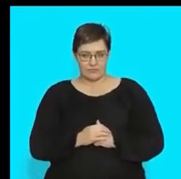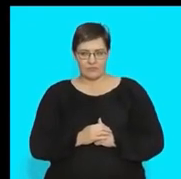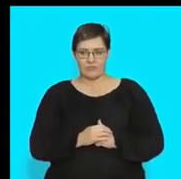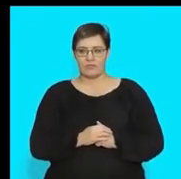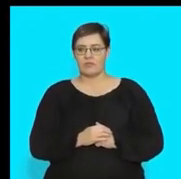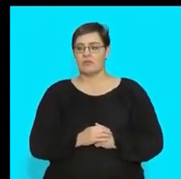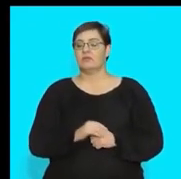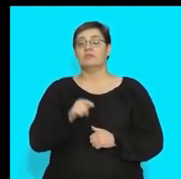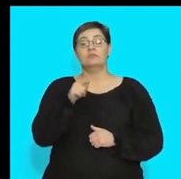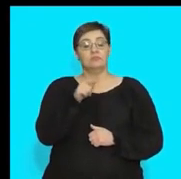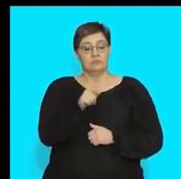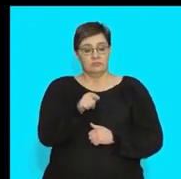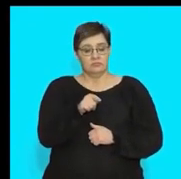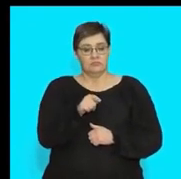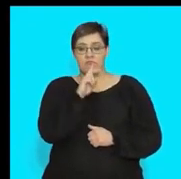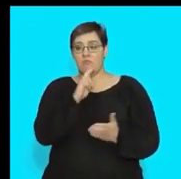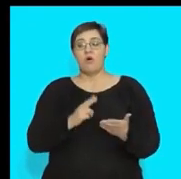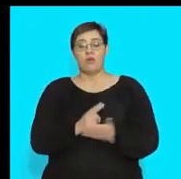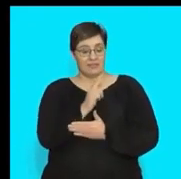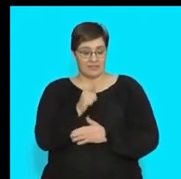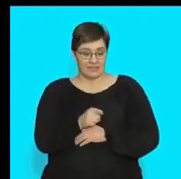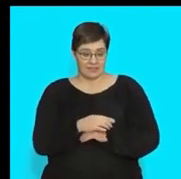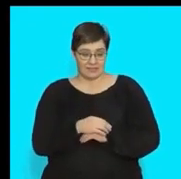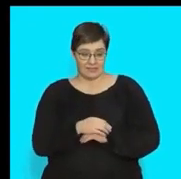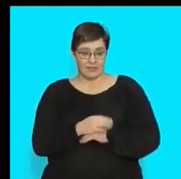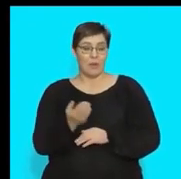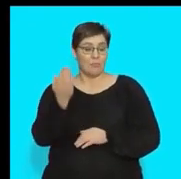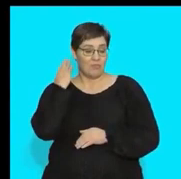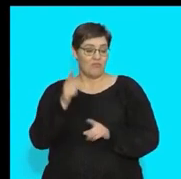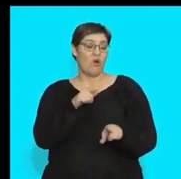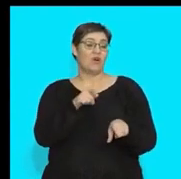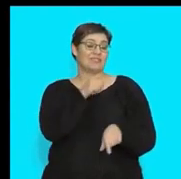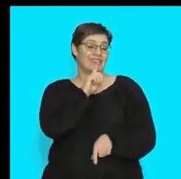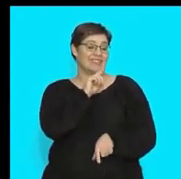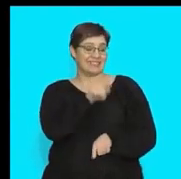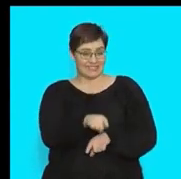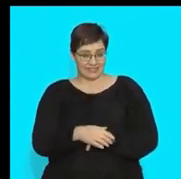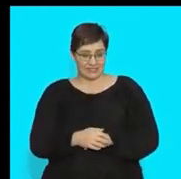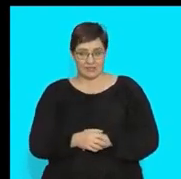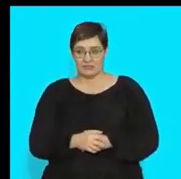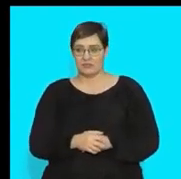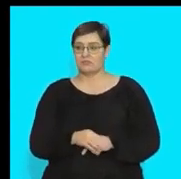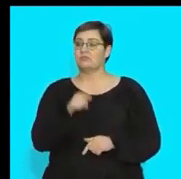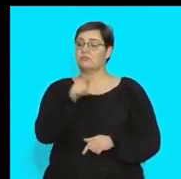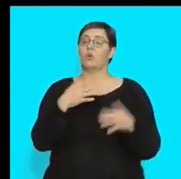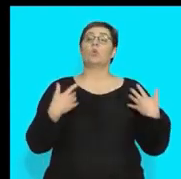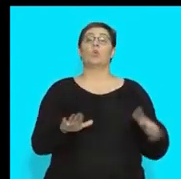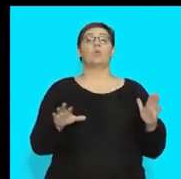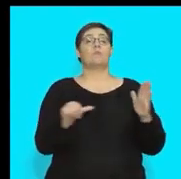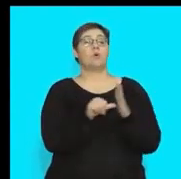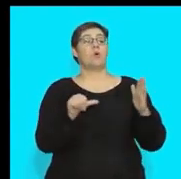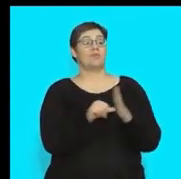All right, so guys, this, I'm going to be honest with you, going through past test papers with you, this is